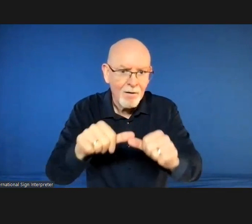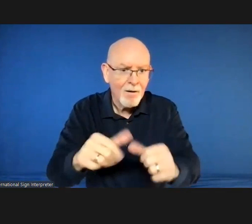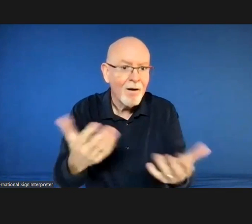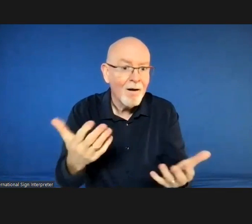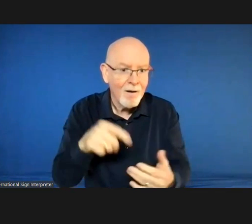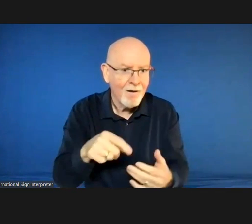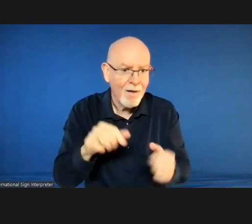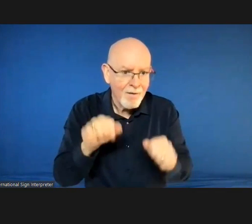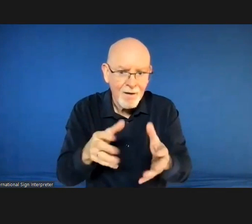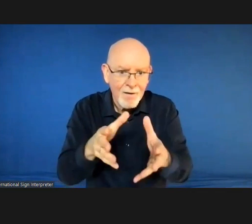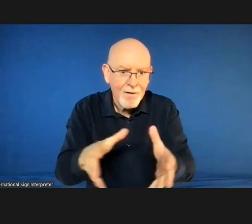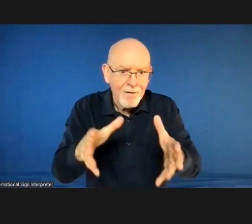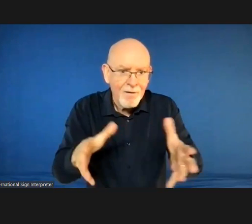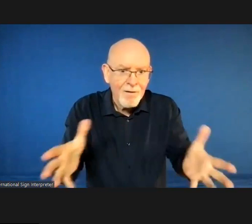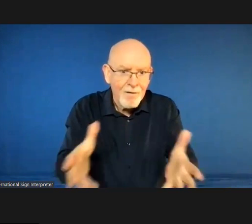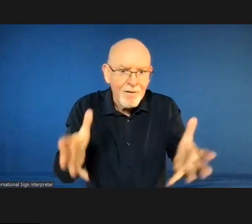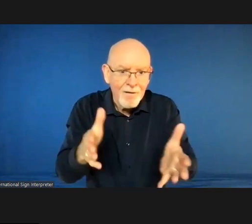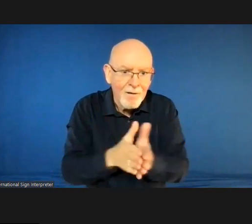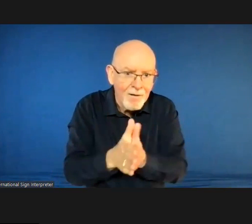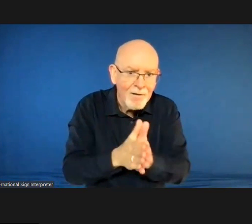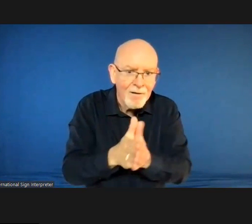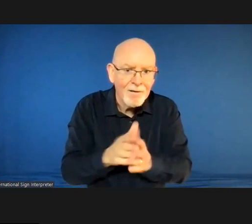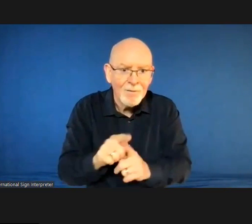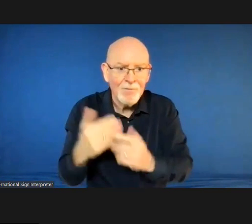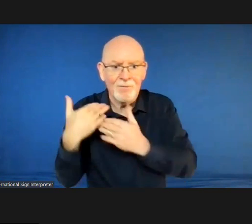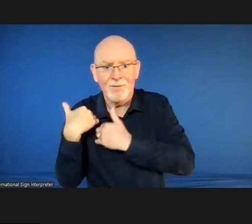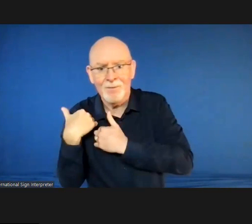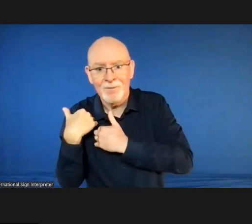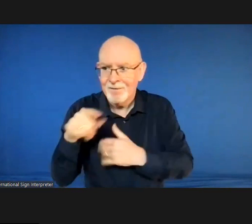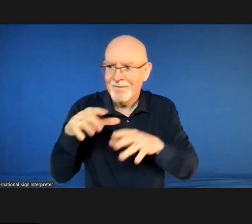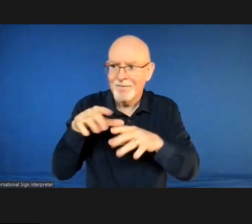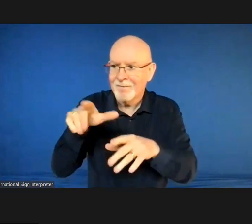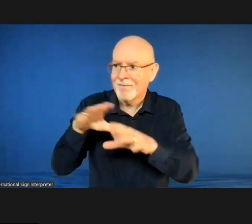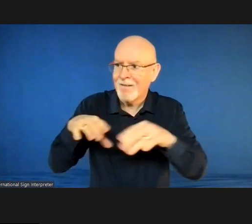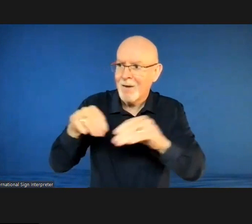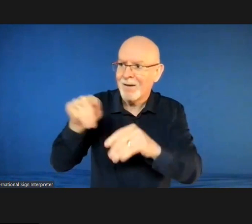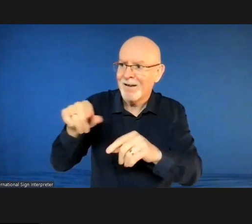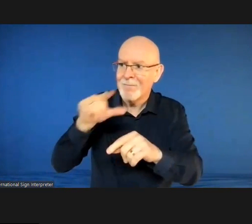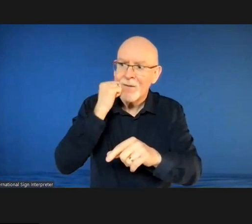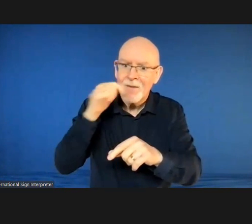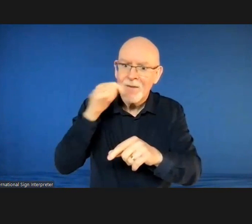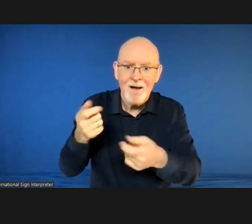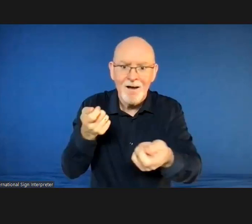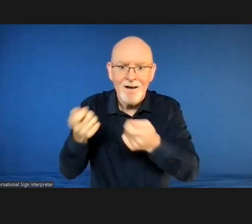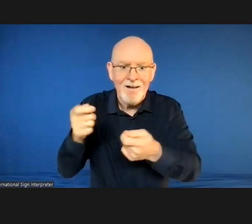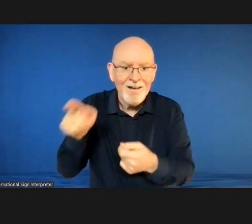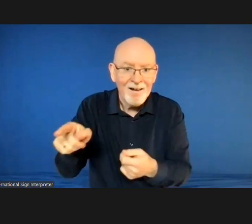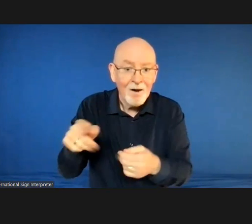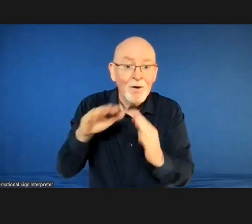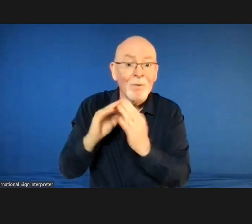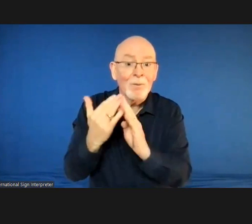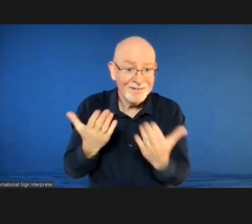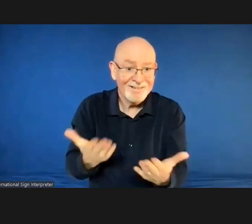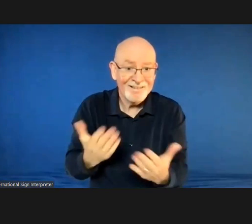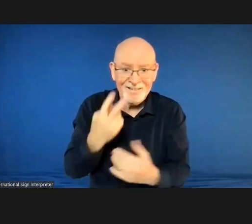now empowered and they see that they are able to support the deaf children. So at Deaf Child Worldwide, we collaborate